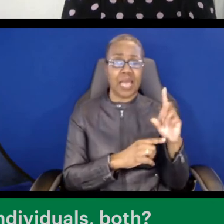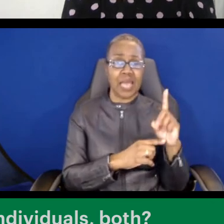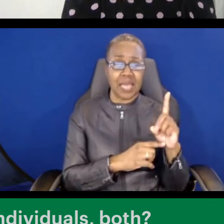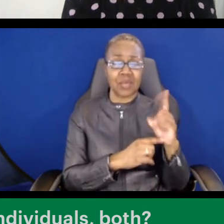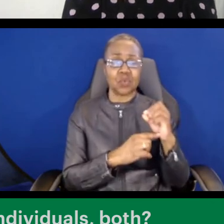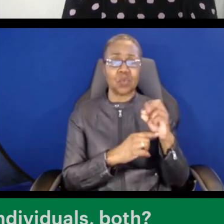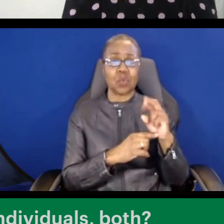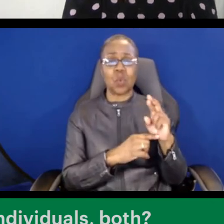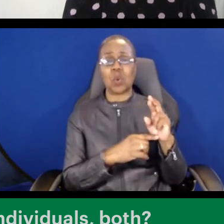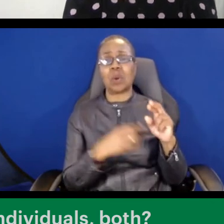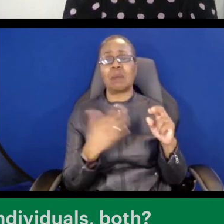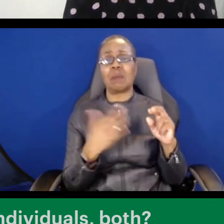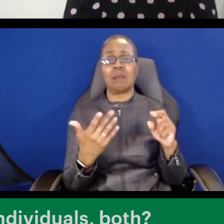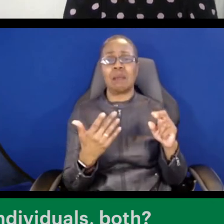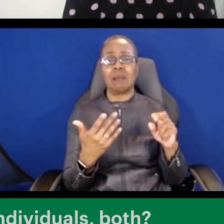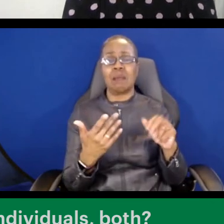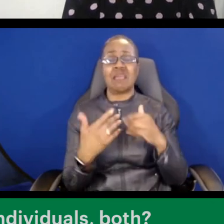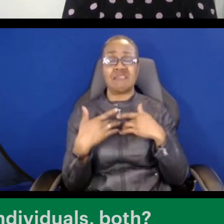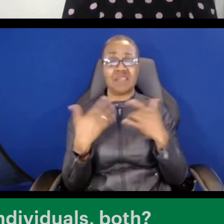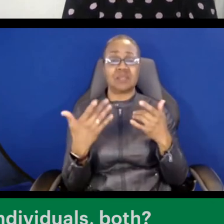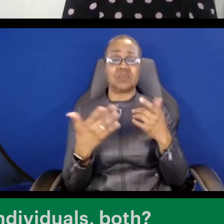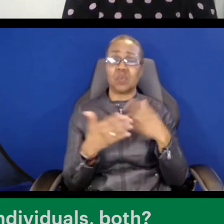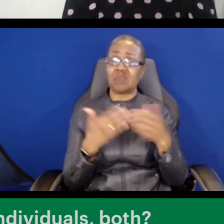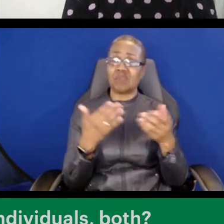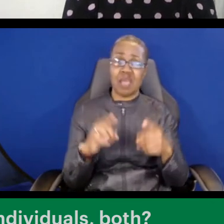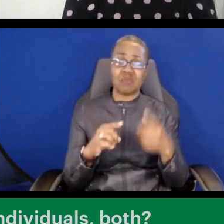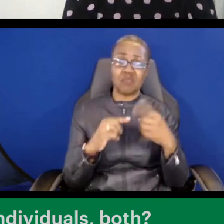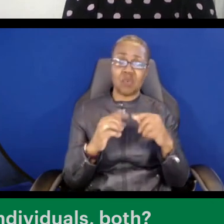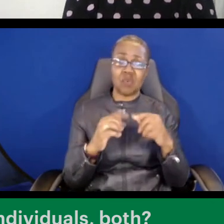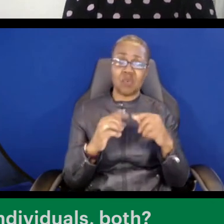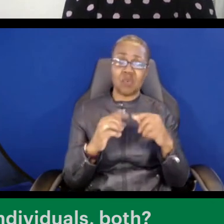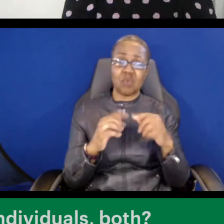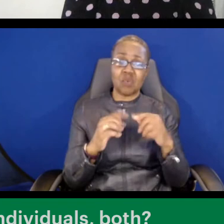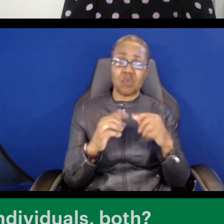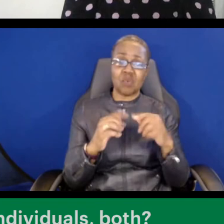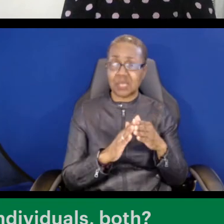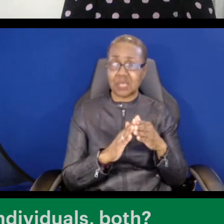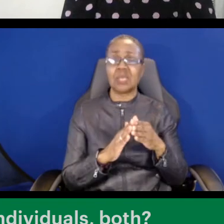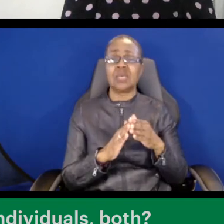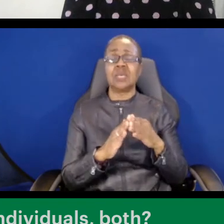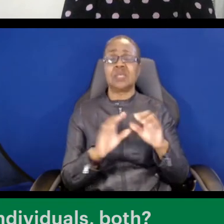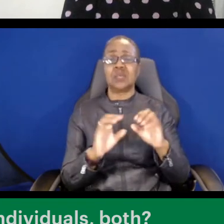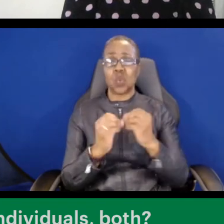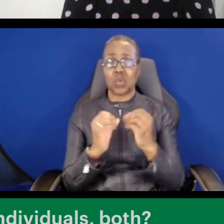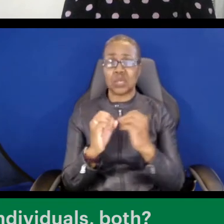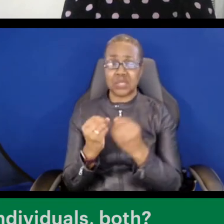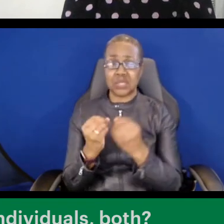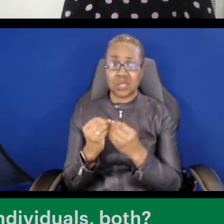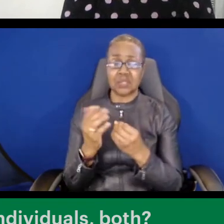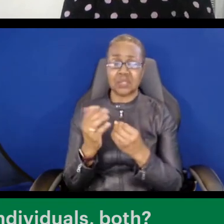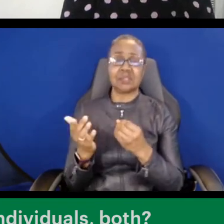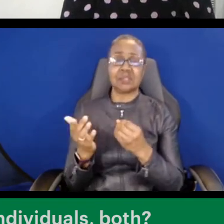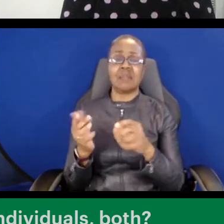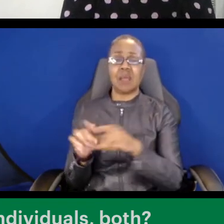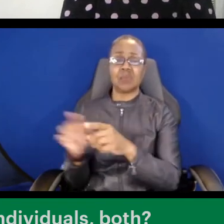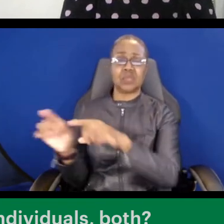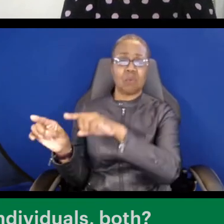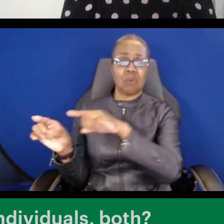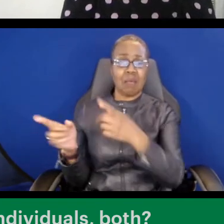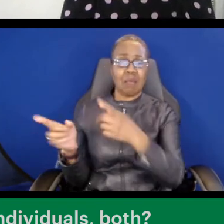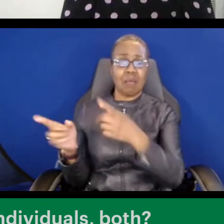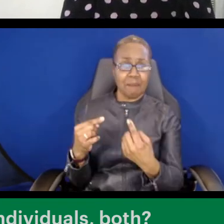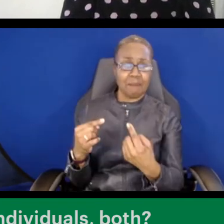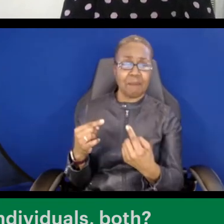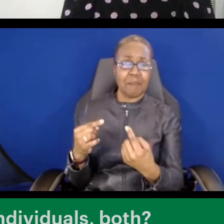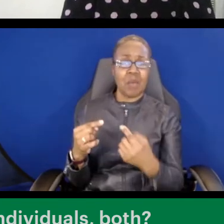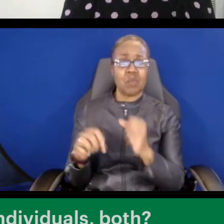or events, whatever have you, through the mutual aid community. There's organizations that also come in, you know, are working with the